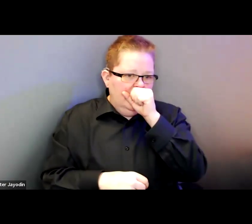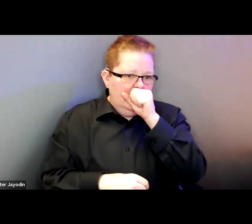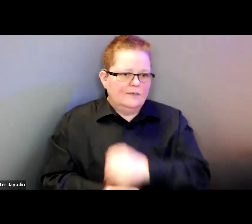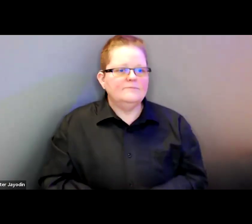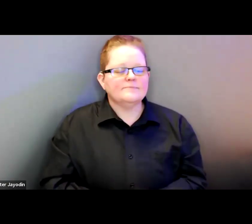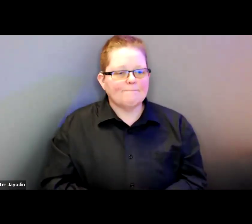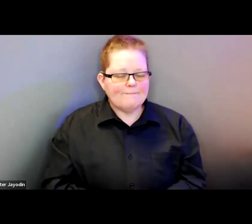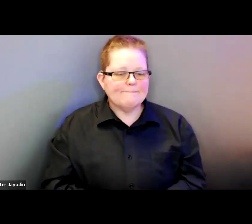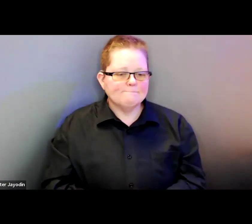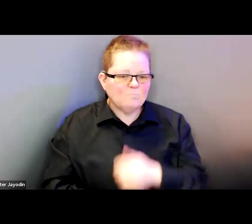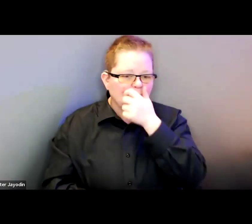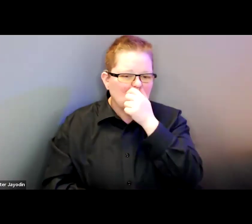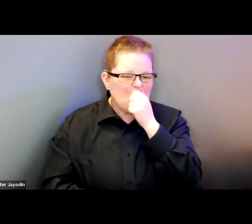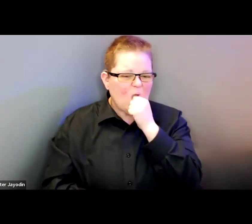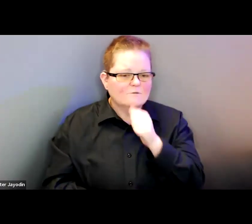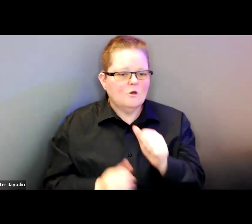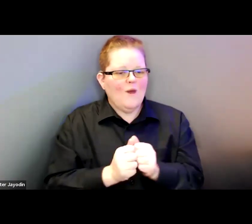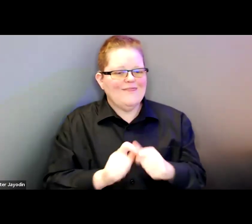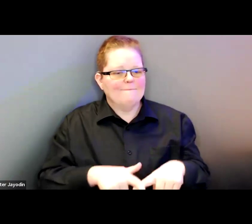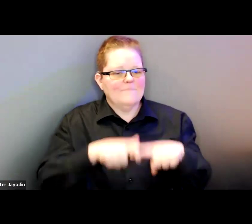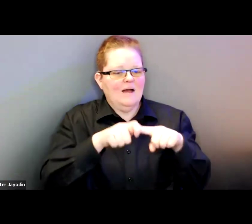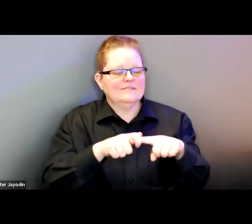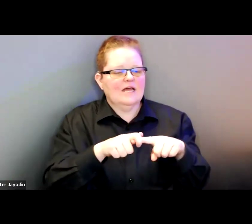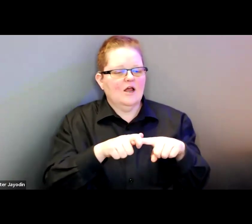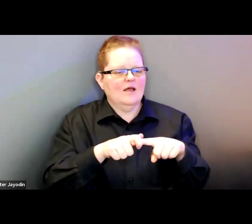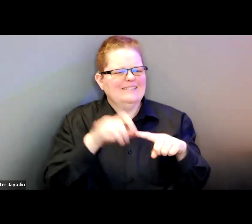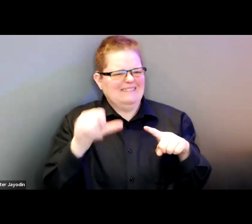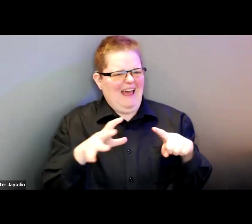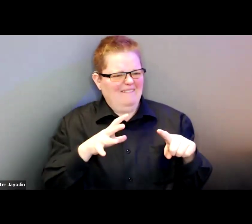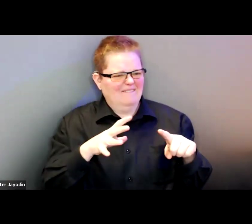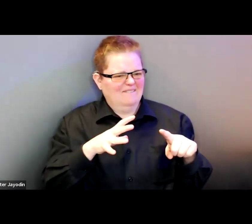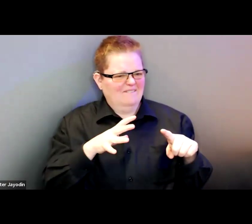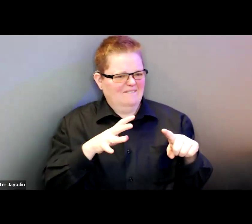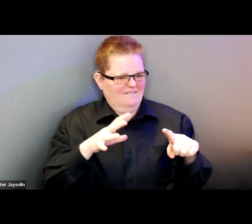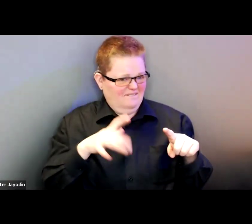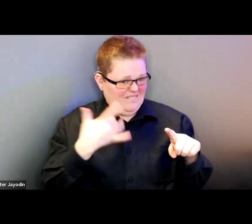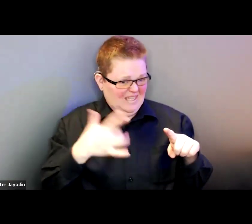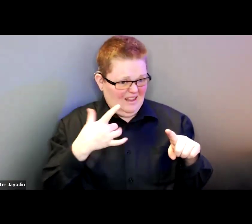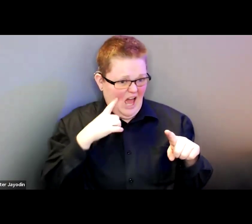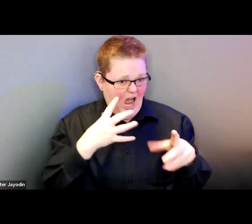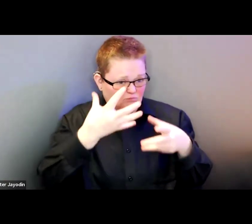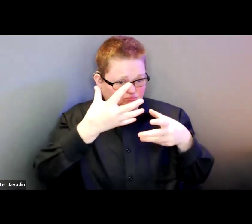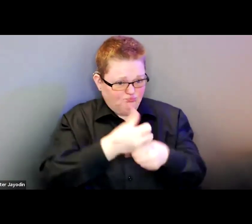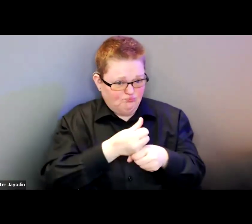I will pause there. Is that a fair summary of what's been said, or are there things that I missed, or other things that people would add?